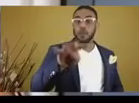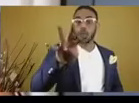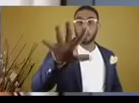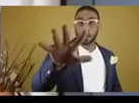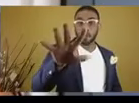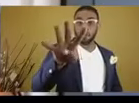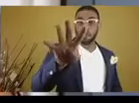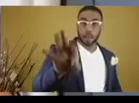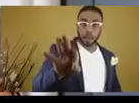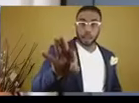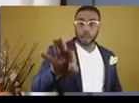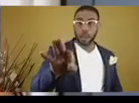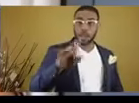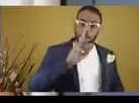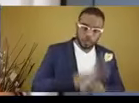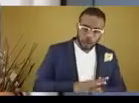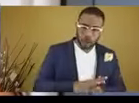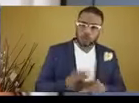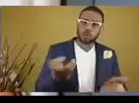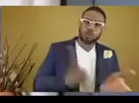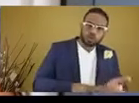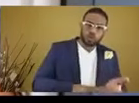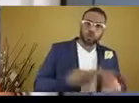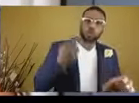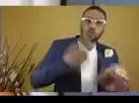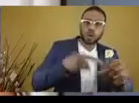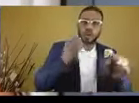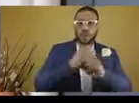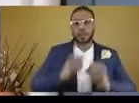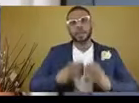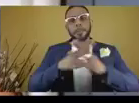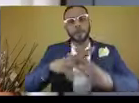510-405-4549 and take the pledge to join the fight to